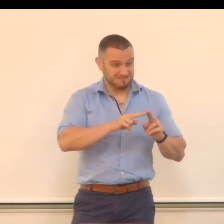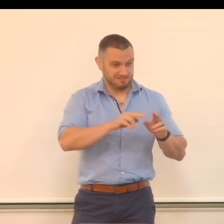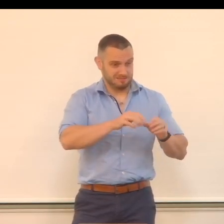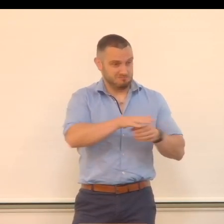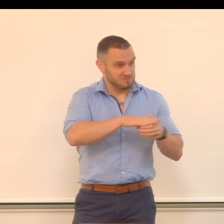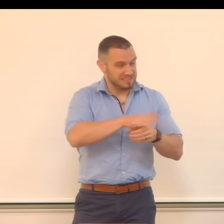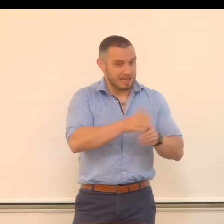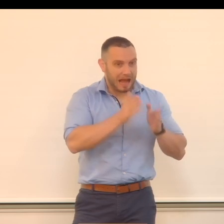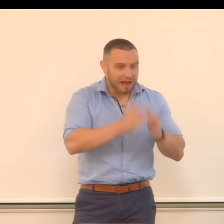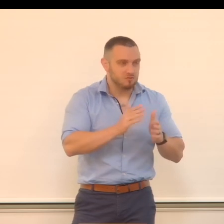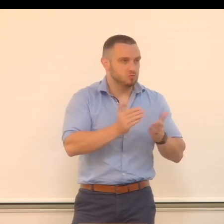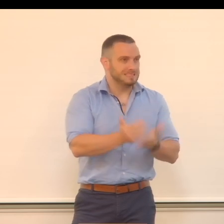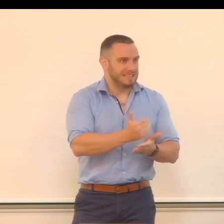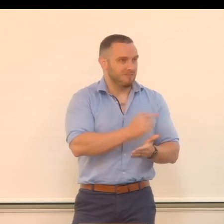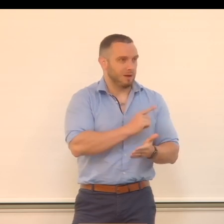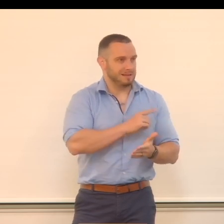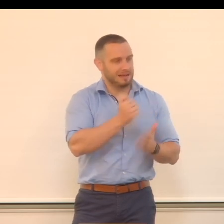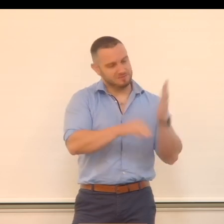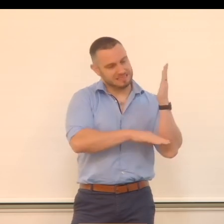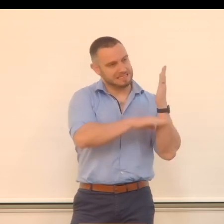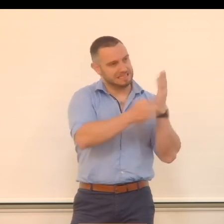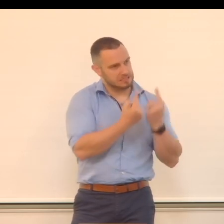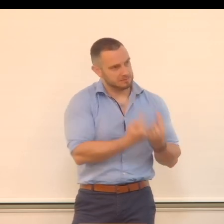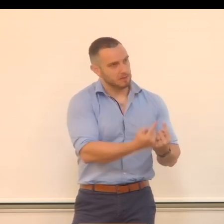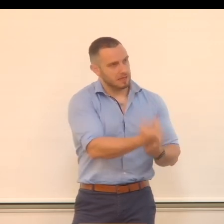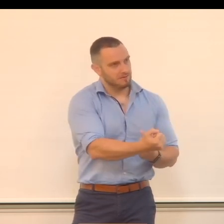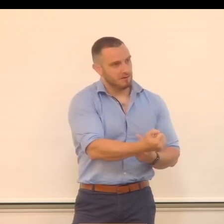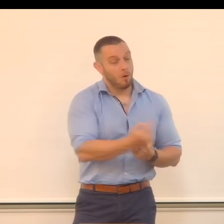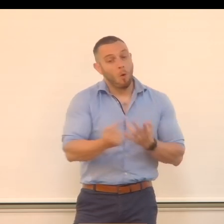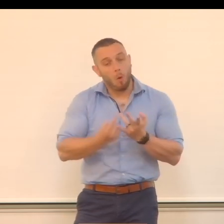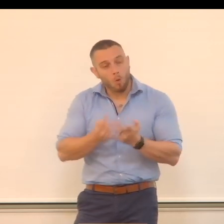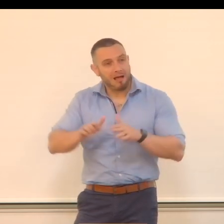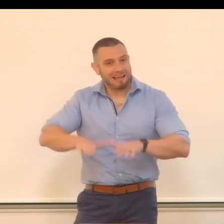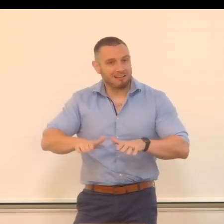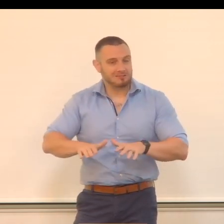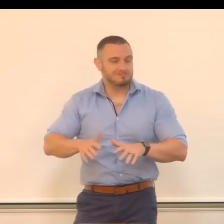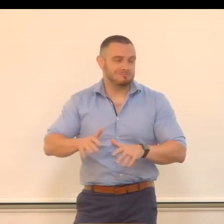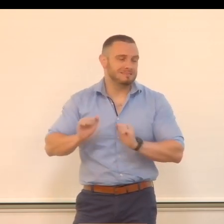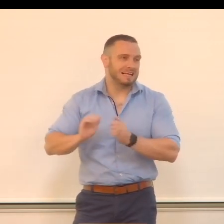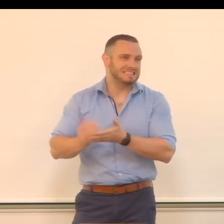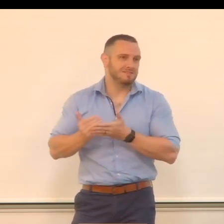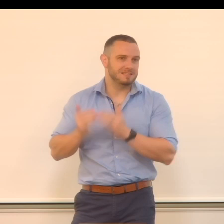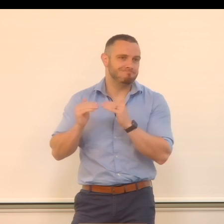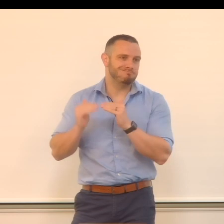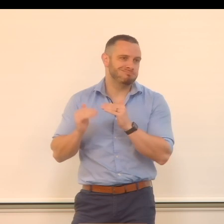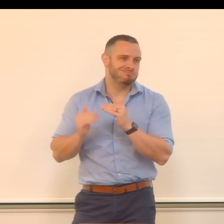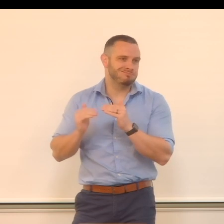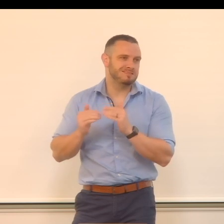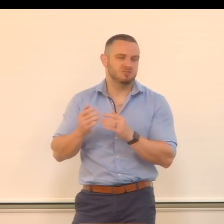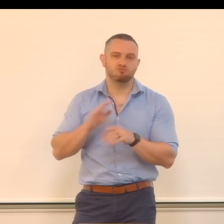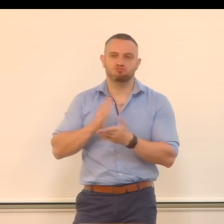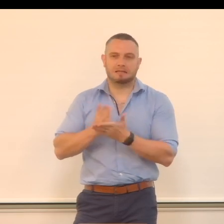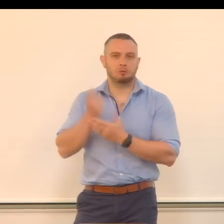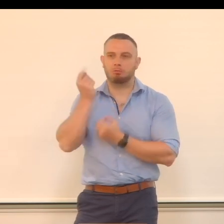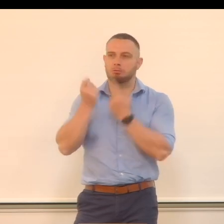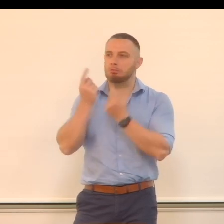held to high standards there, whereas other analogs, not so much. They're kind of just making up as they go along,